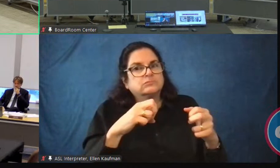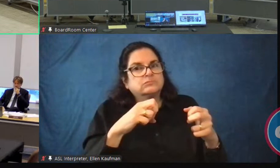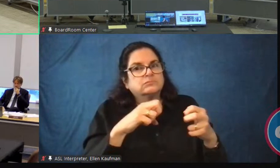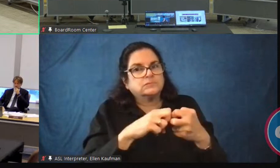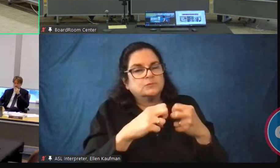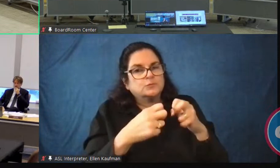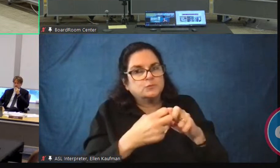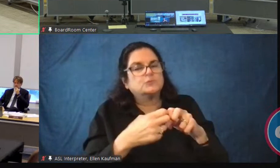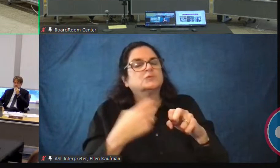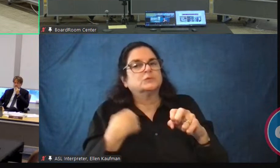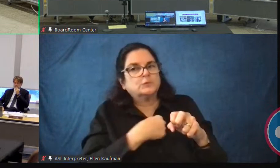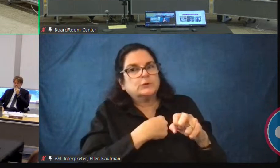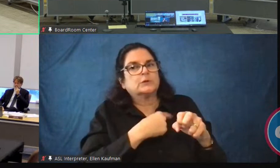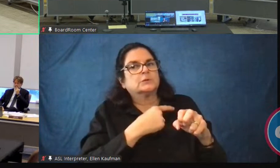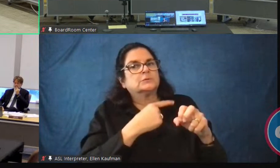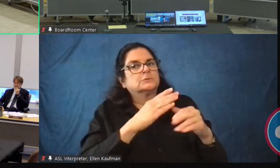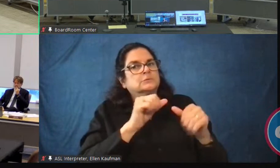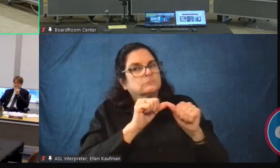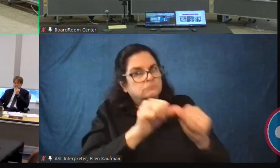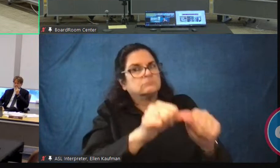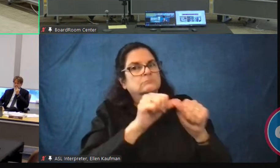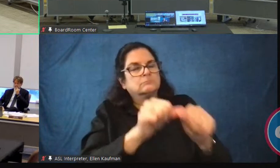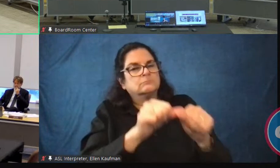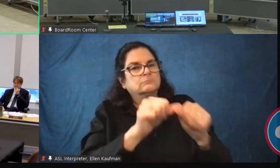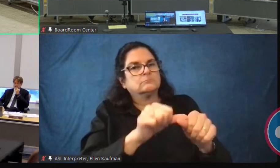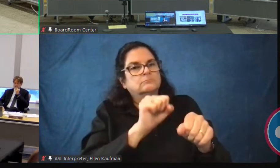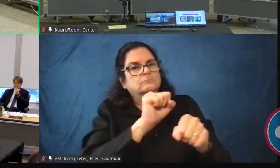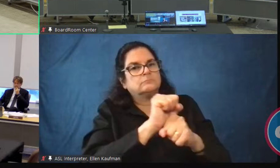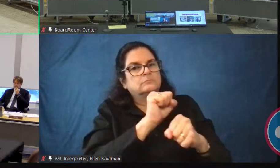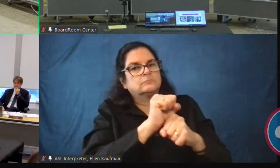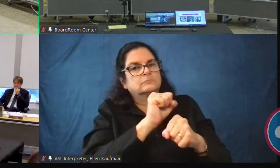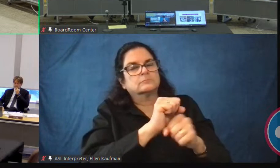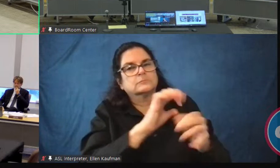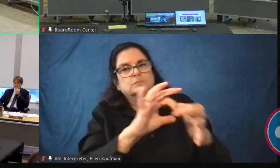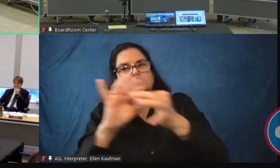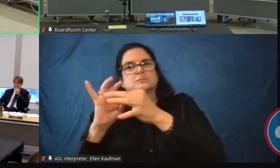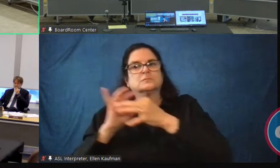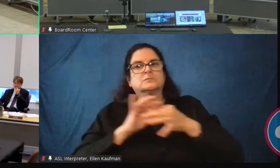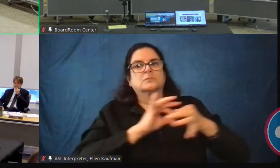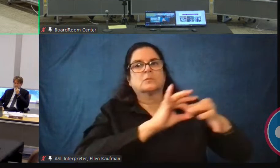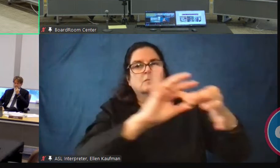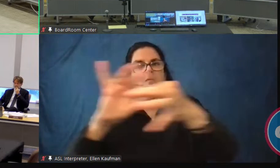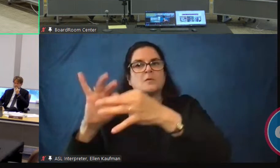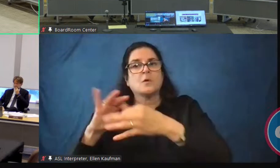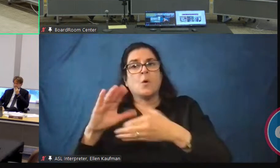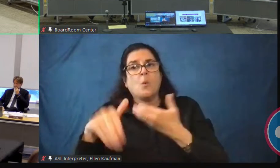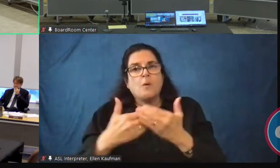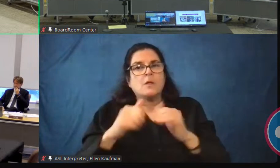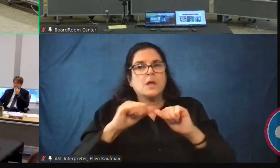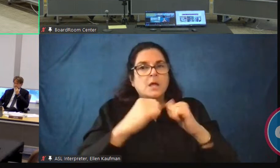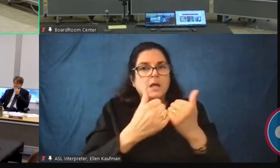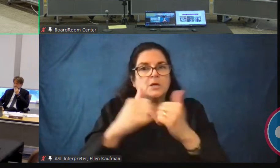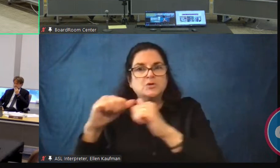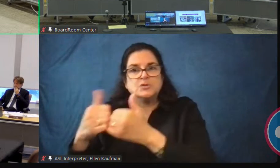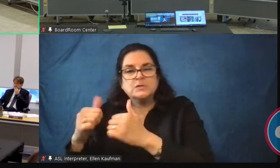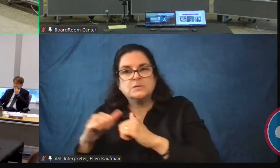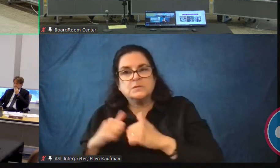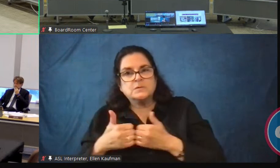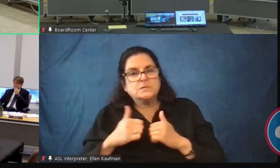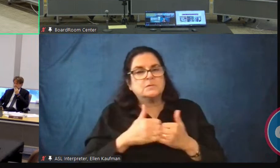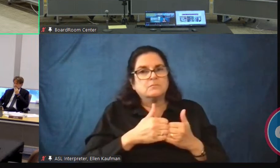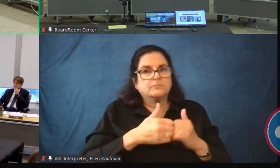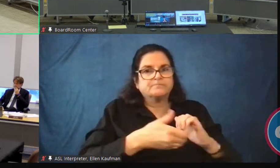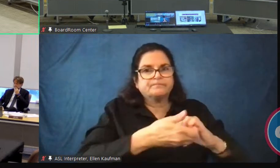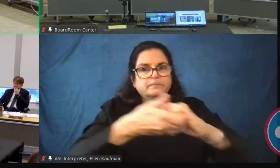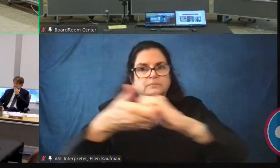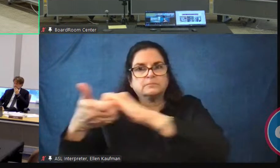hard to collaborate with and coordinate with our partners, be it city departments and sister agencies, to do